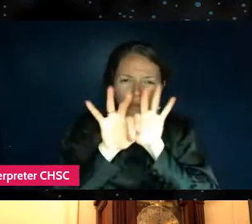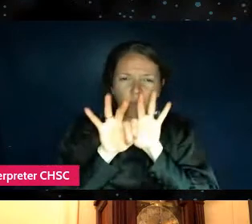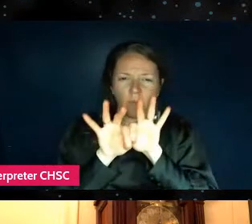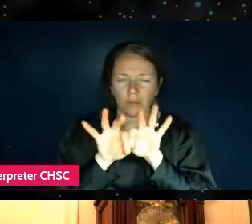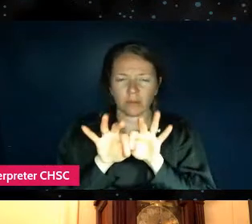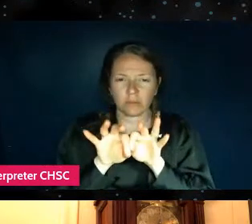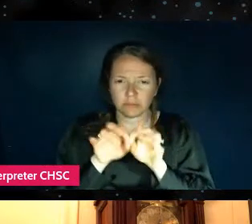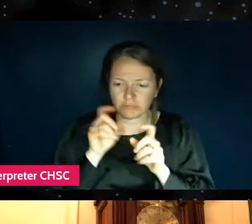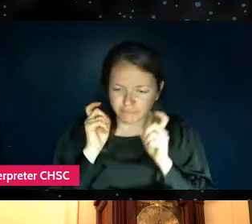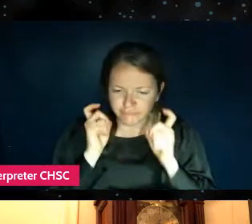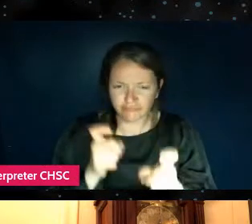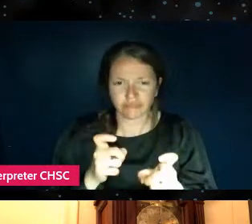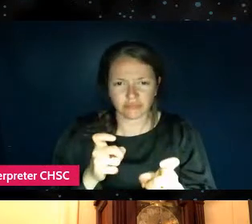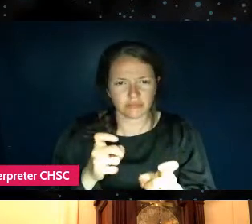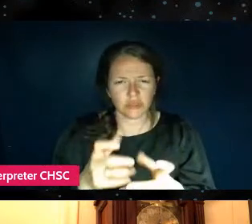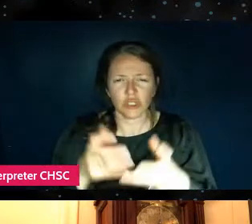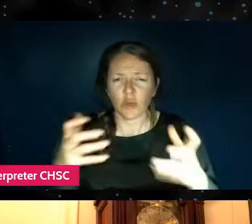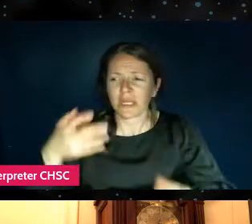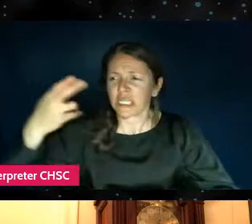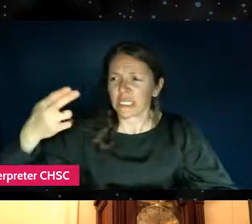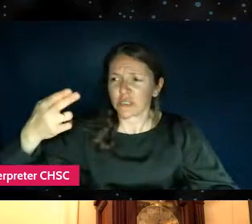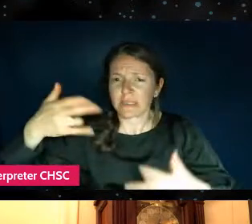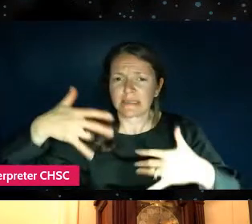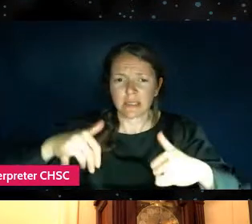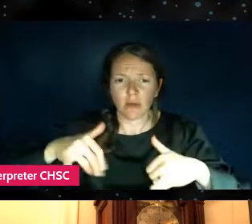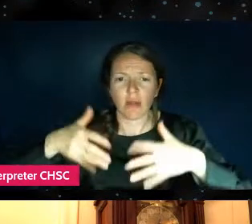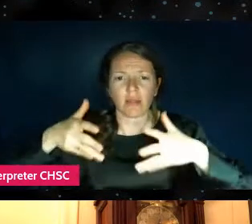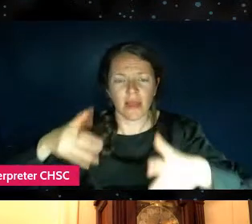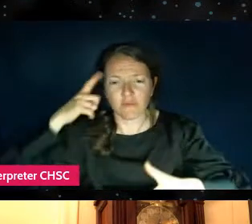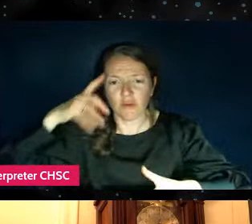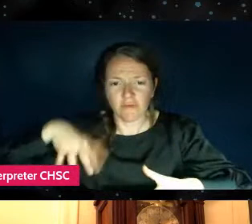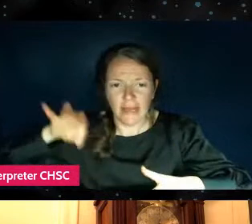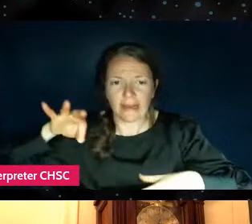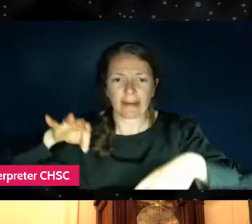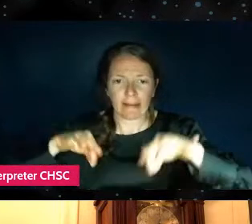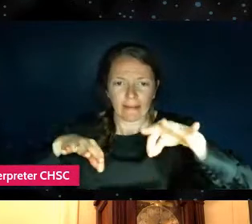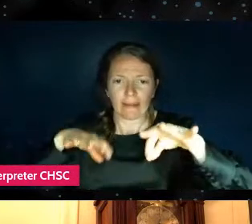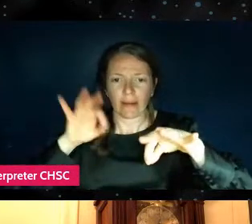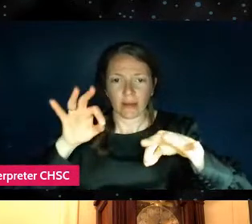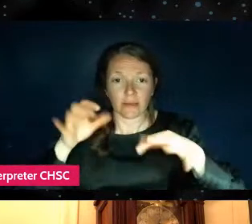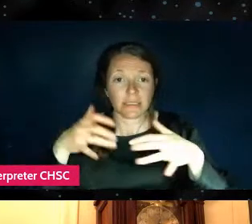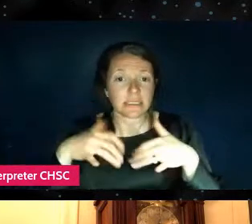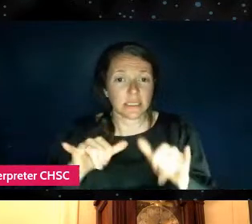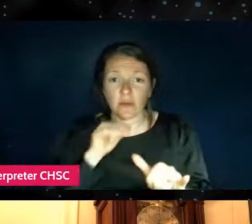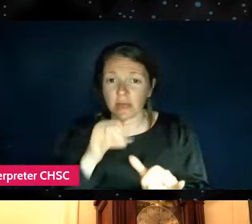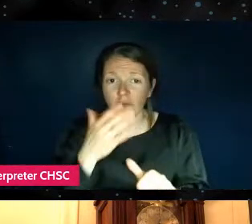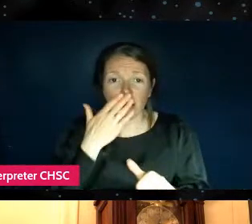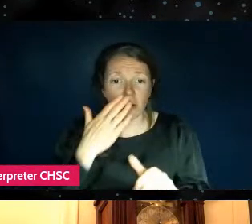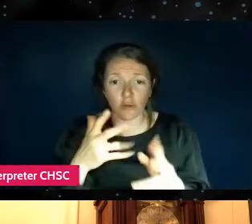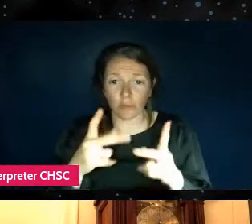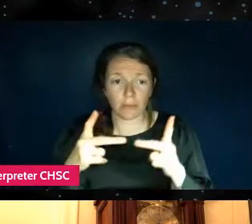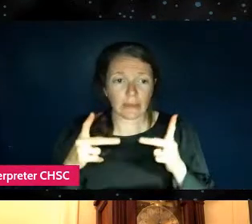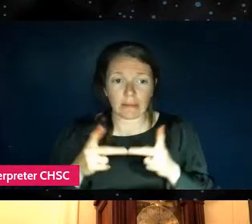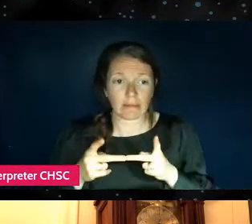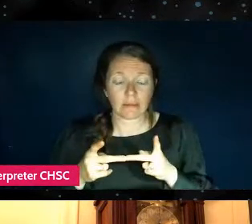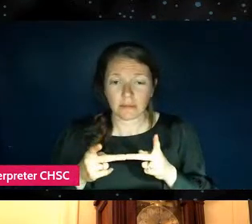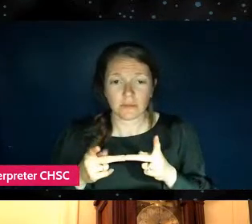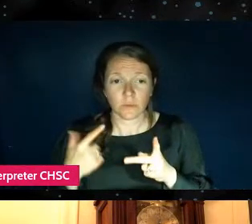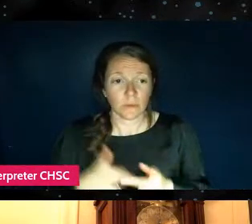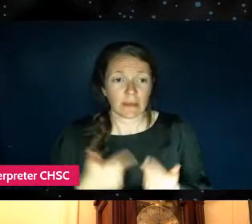so much history always left to be recovered. You know, we're still not in a place where we